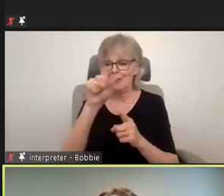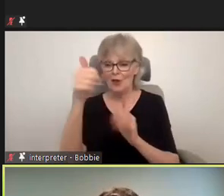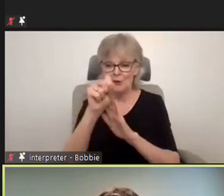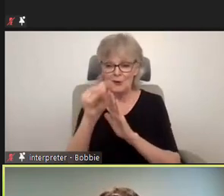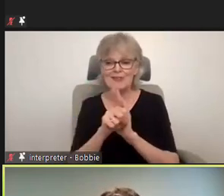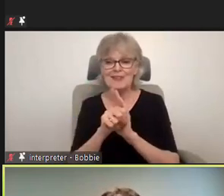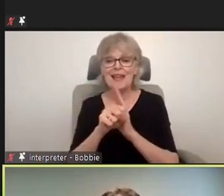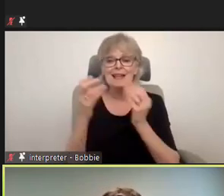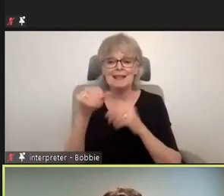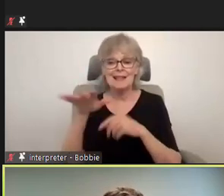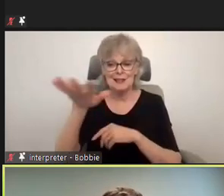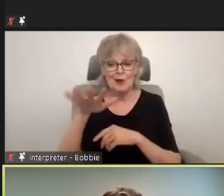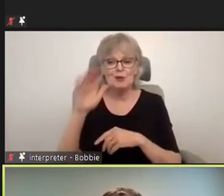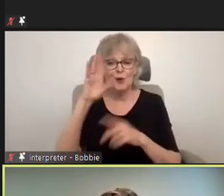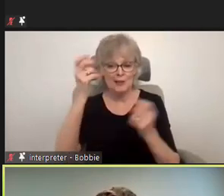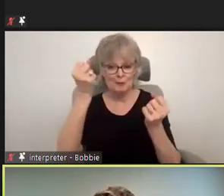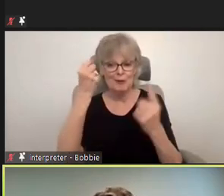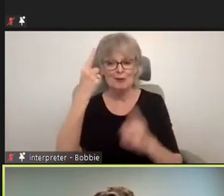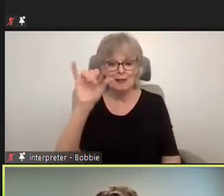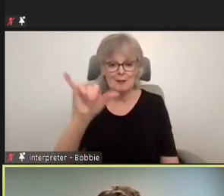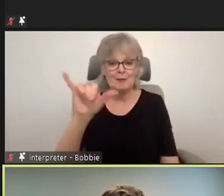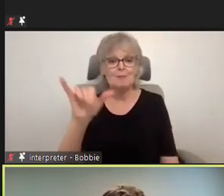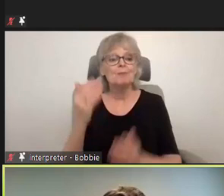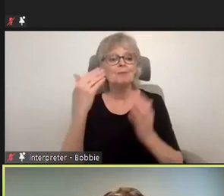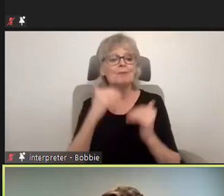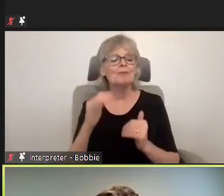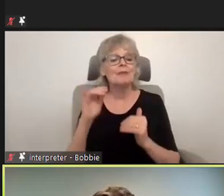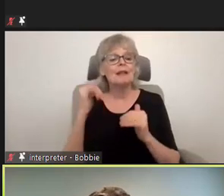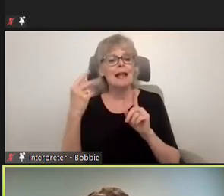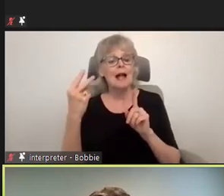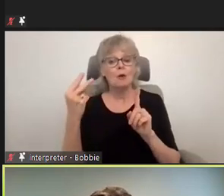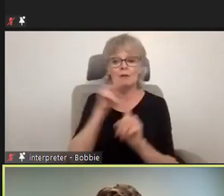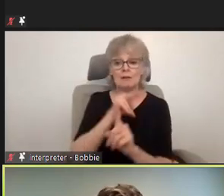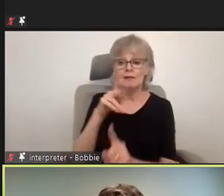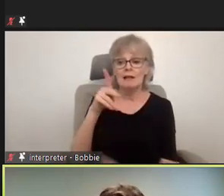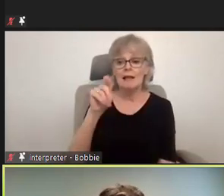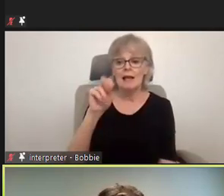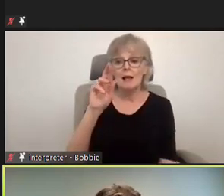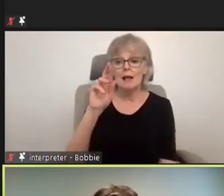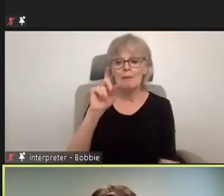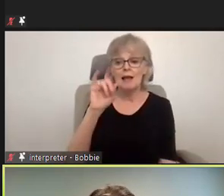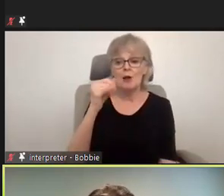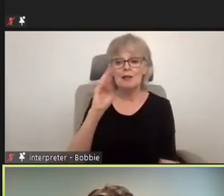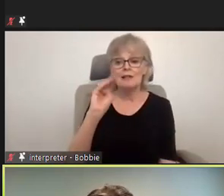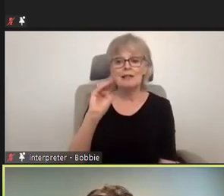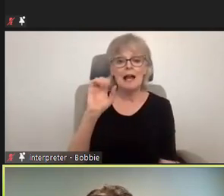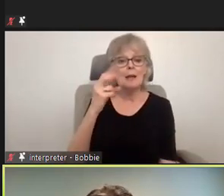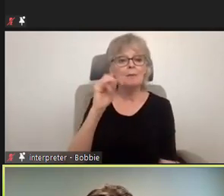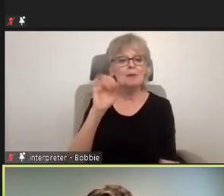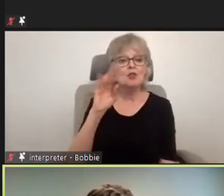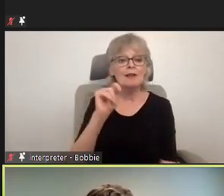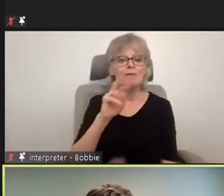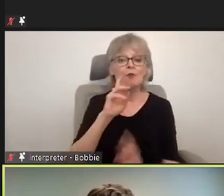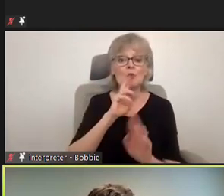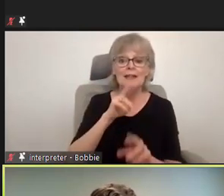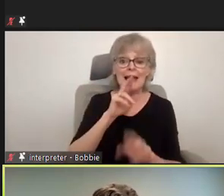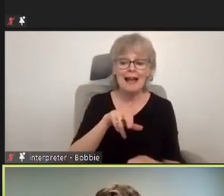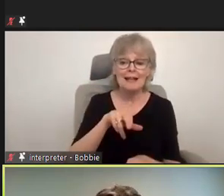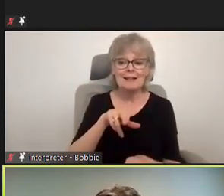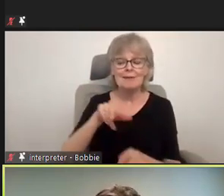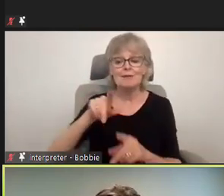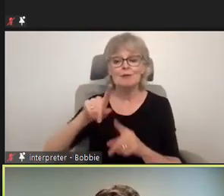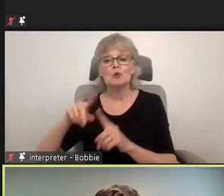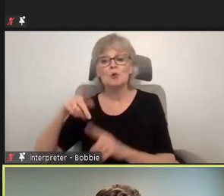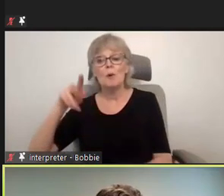some of these ideas I fit into a category called paradigm shift, reactive to proactive. I think a lot of you will agree when I say that a